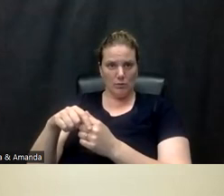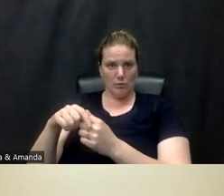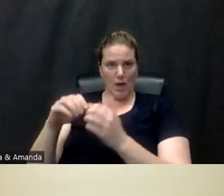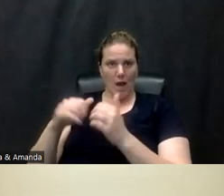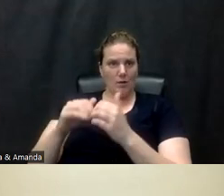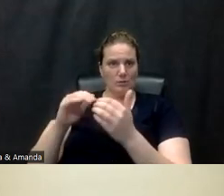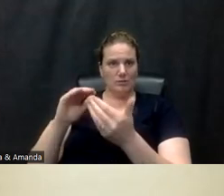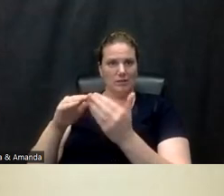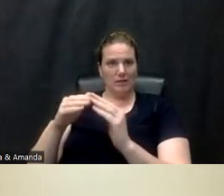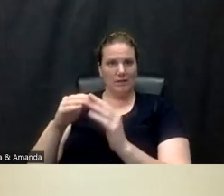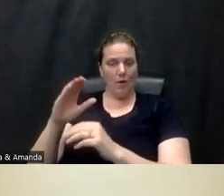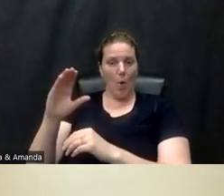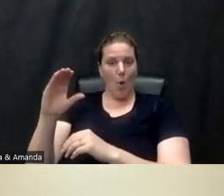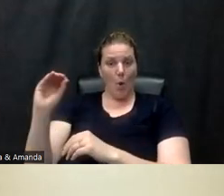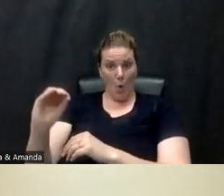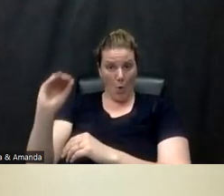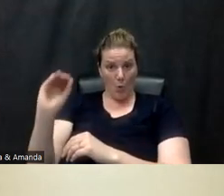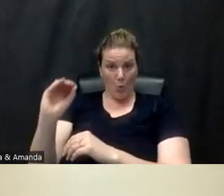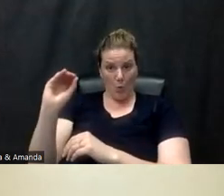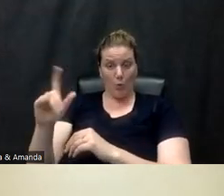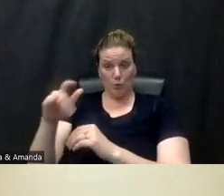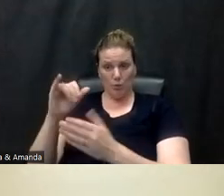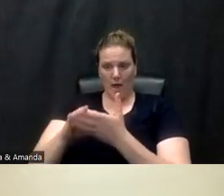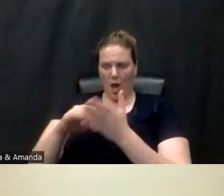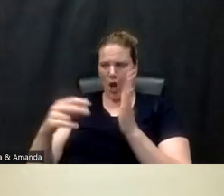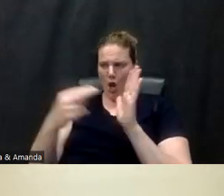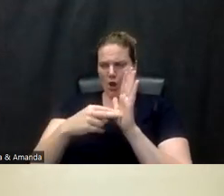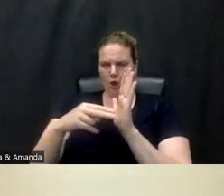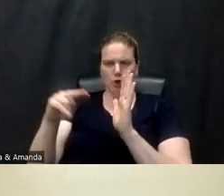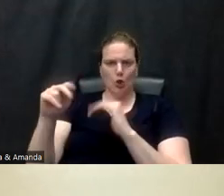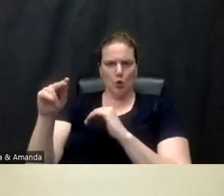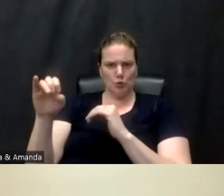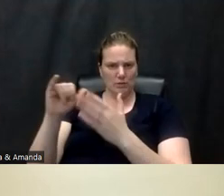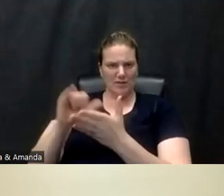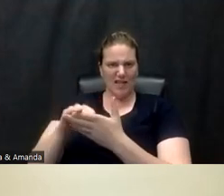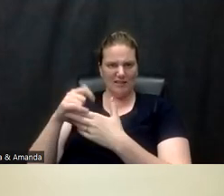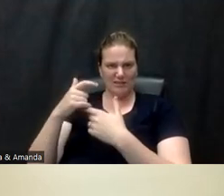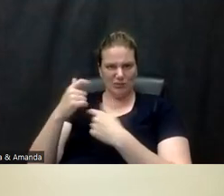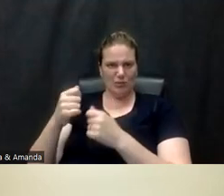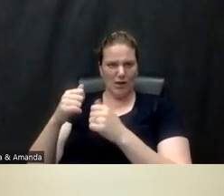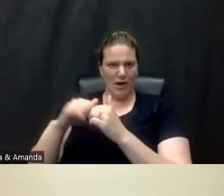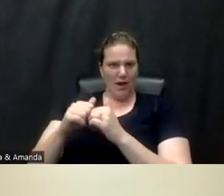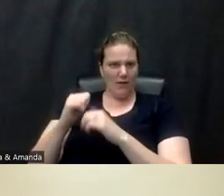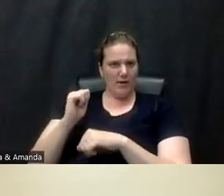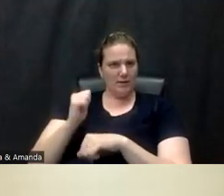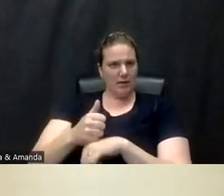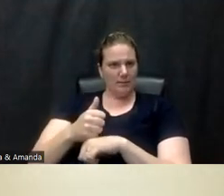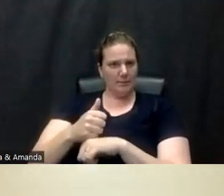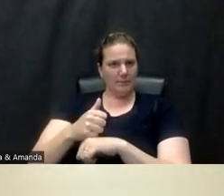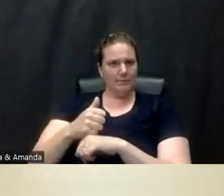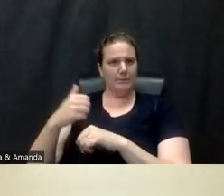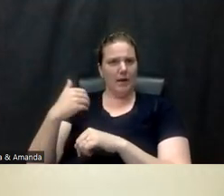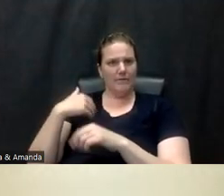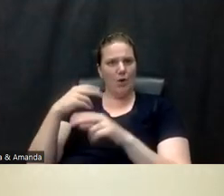city of Oakland does it in terms of the directives, I went back to look at your notes. And that's a pretty interesting way they have it set up, where they have